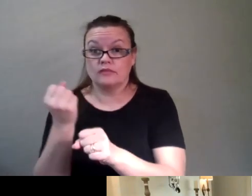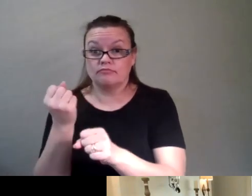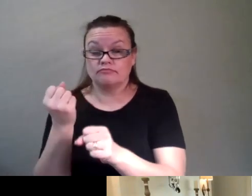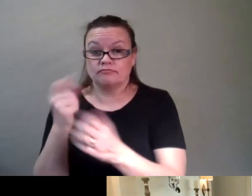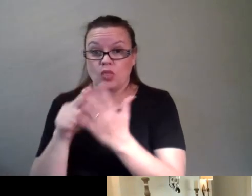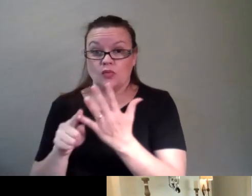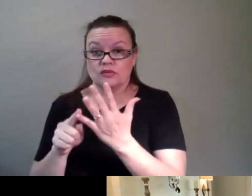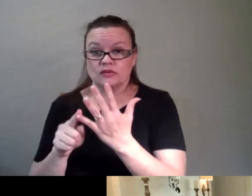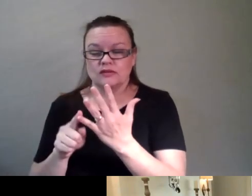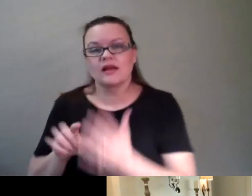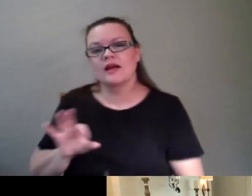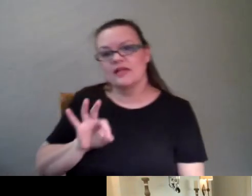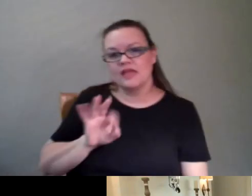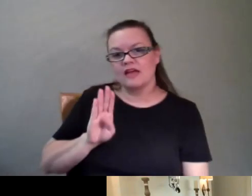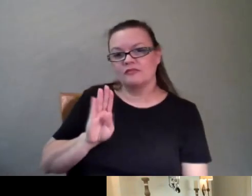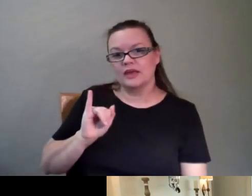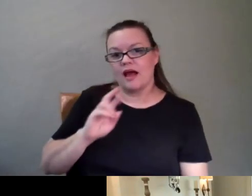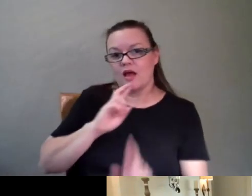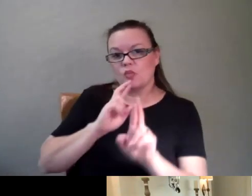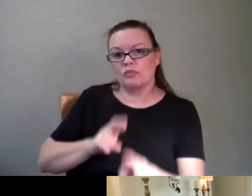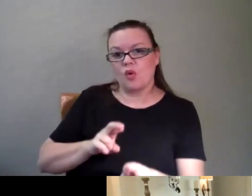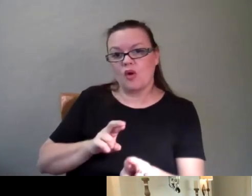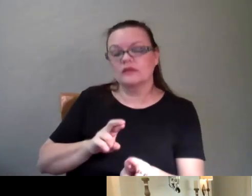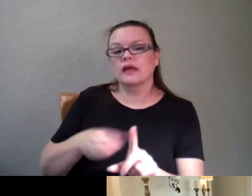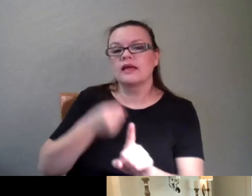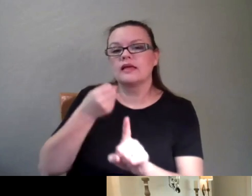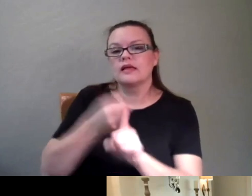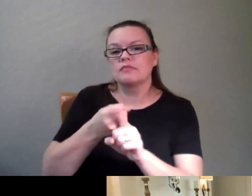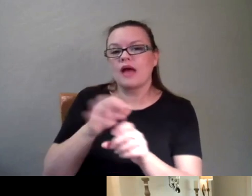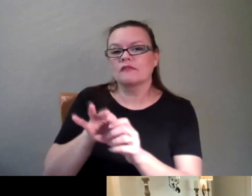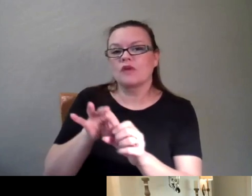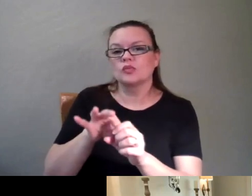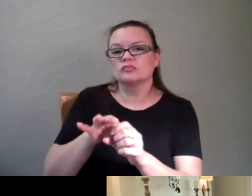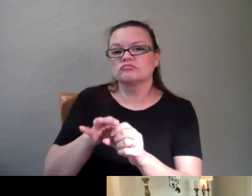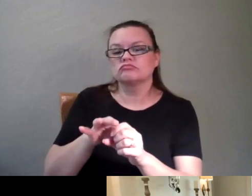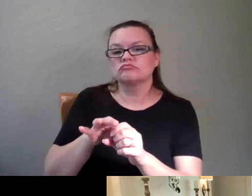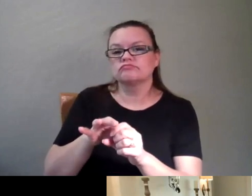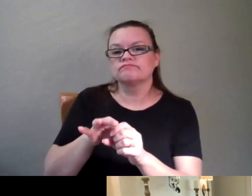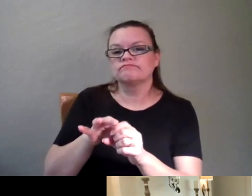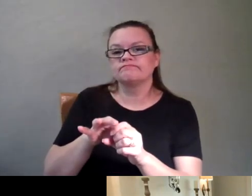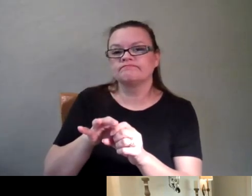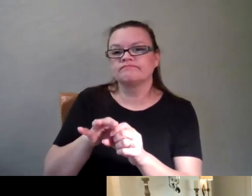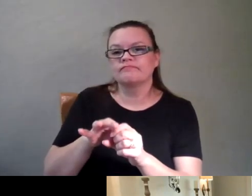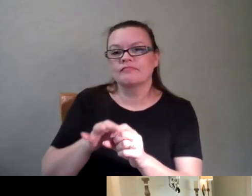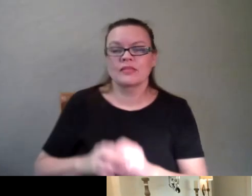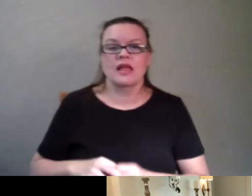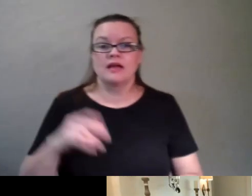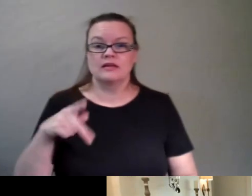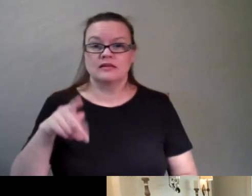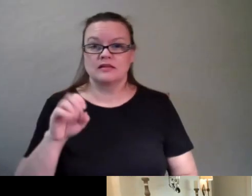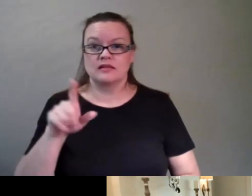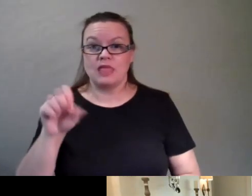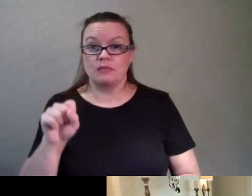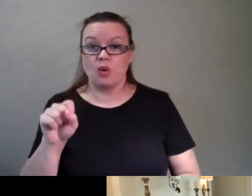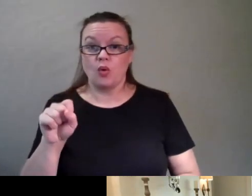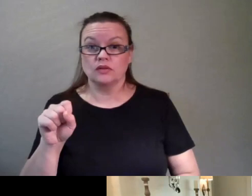the FBI report had an impact on the voters and the polls that were out in the field and finished on the